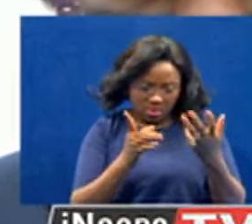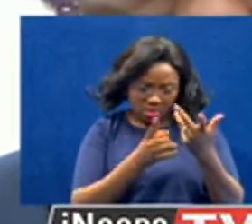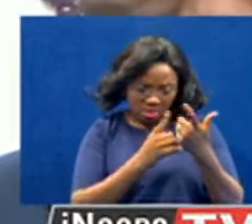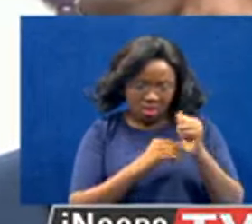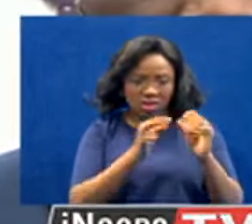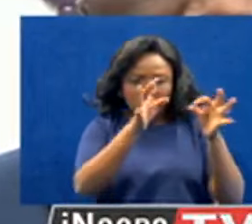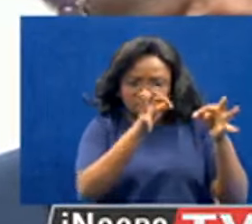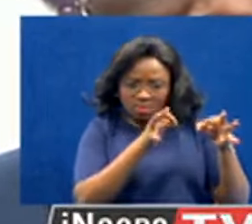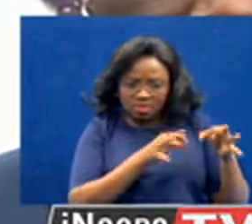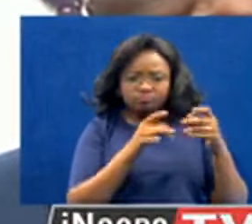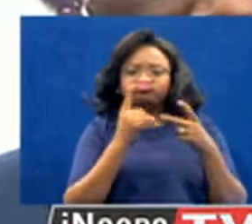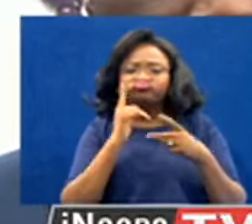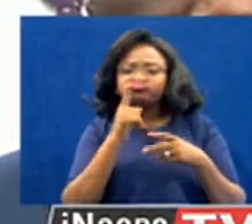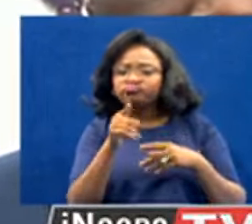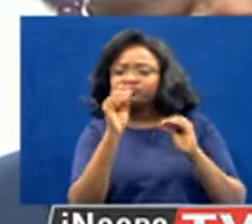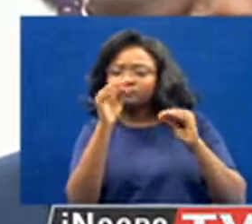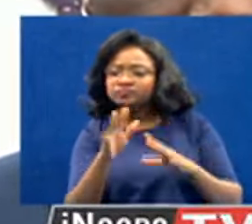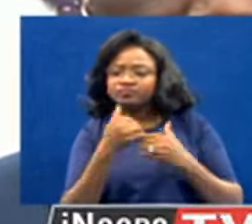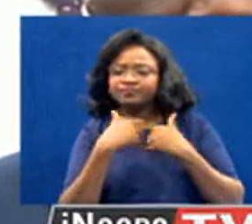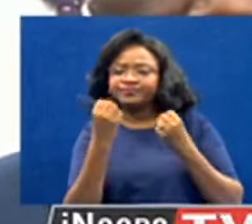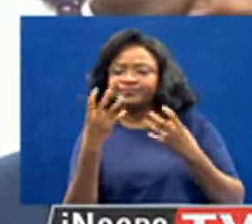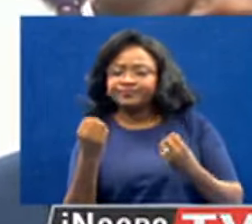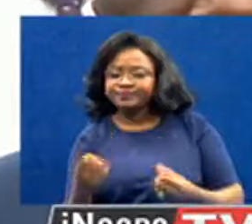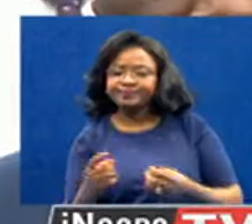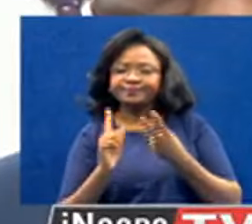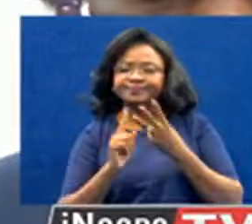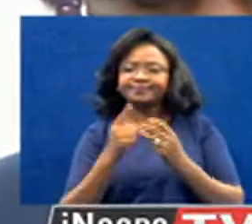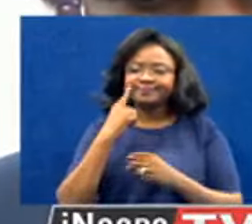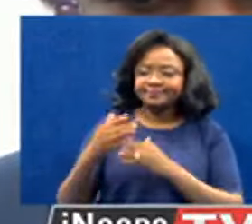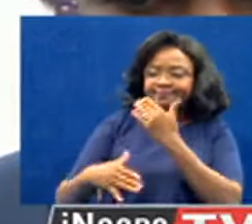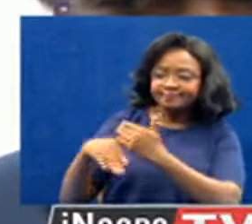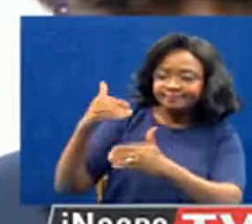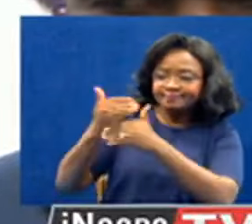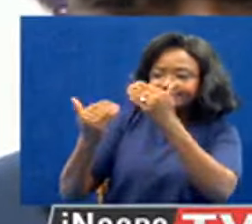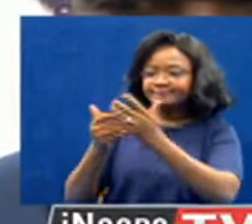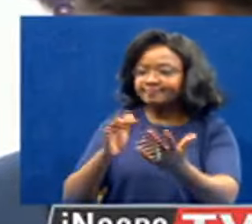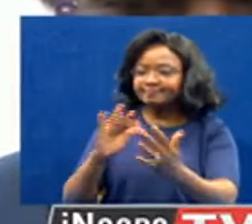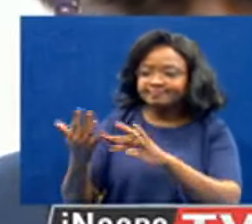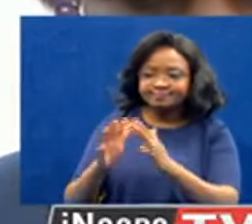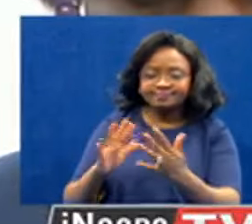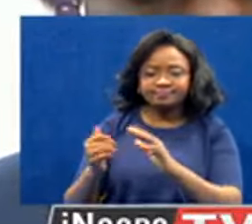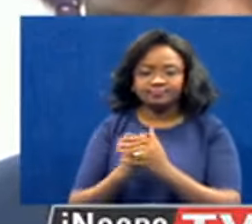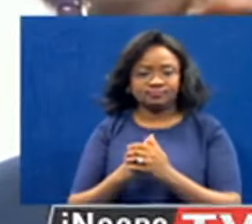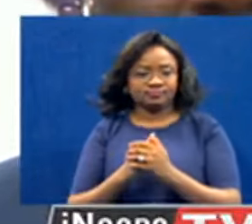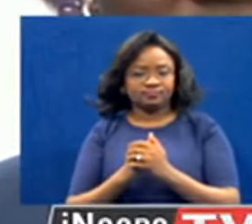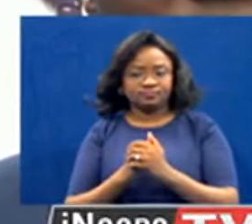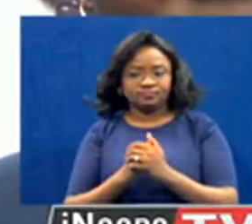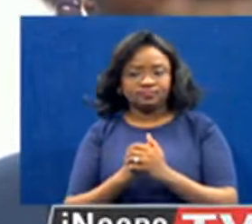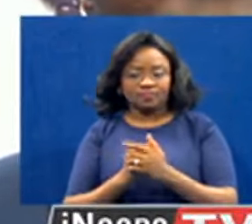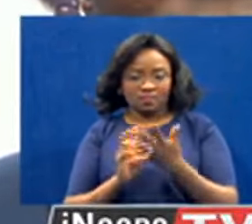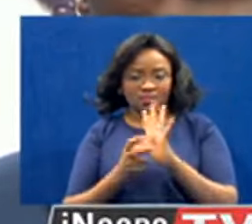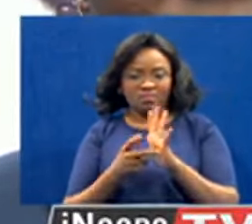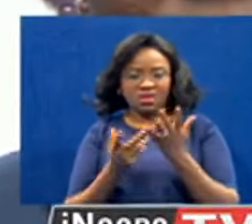number of teachers that we have. They'll be checking the infrastructure. They'll be checking the instructional materials. So it is quite